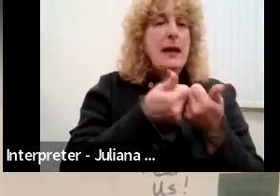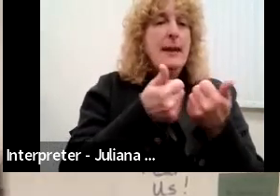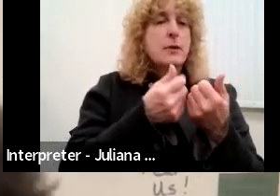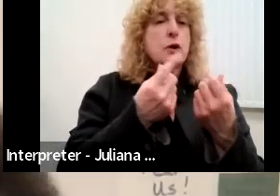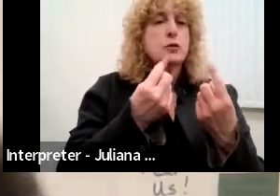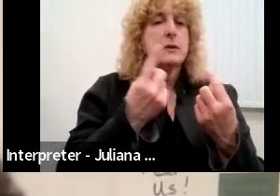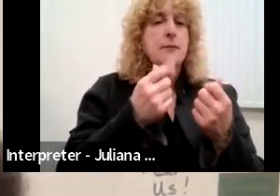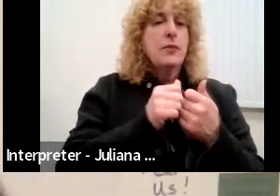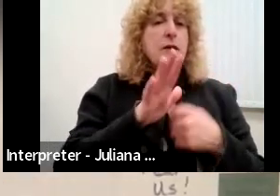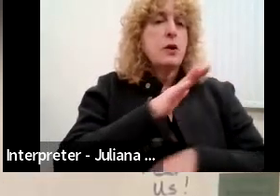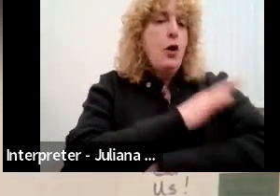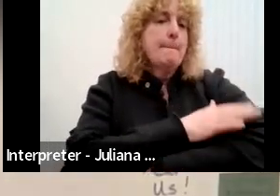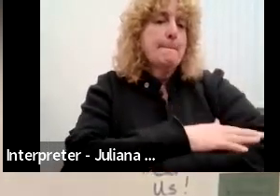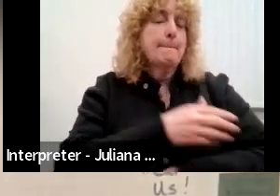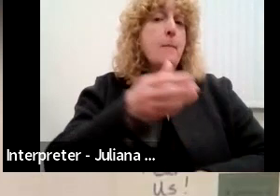the game easier.